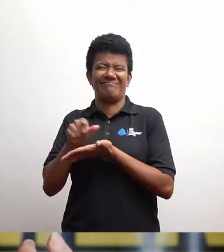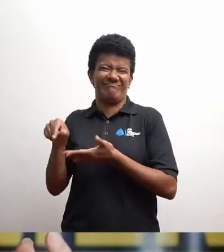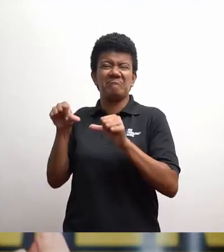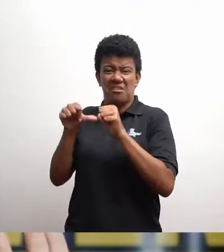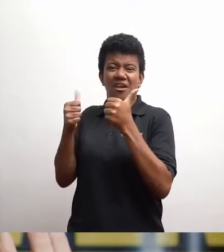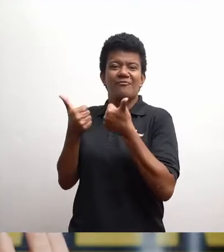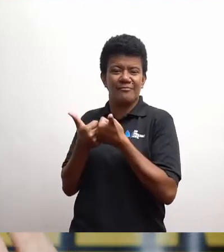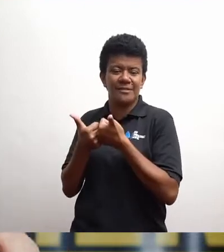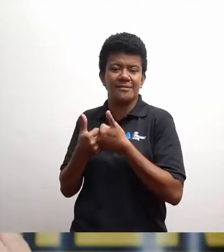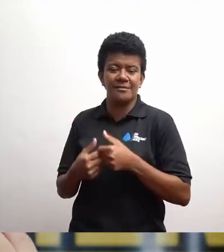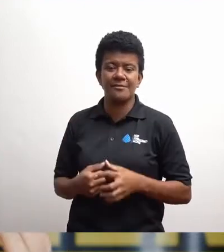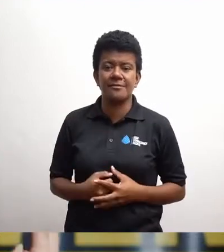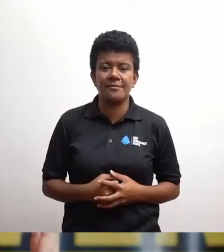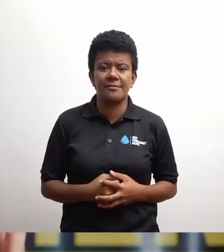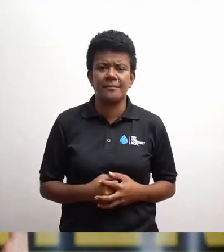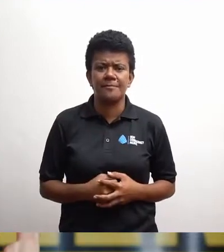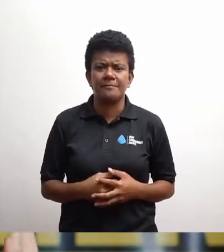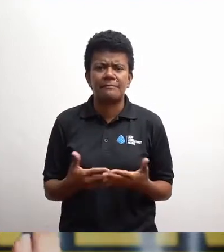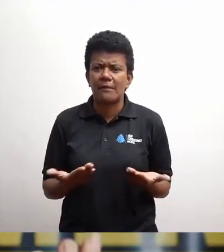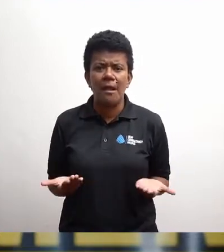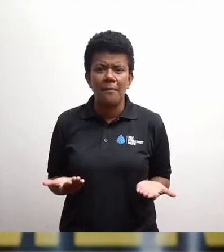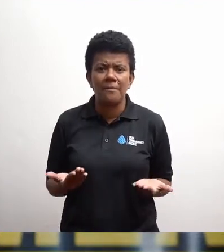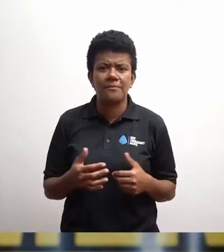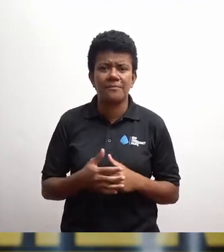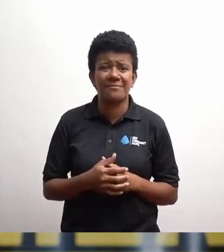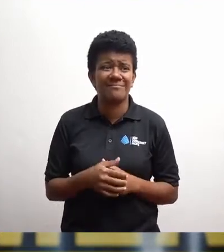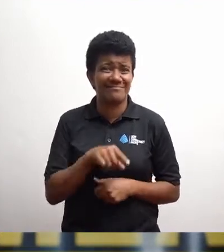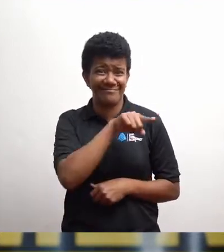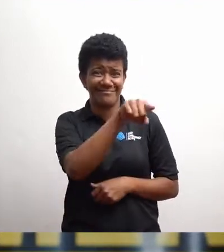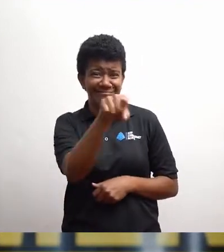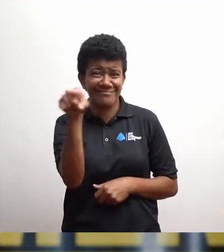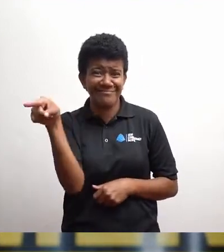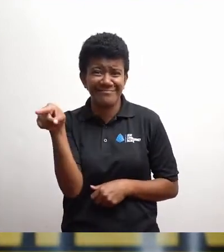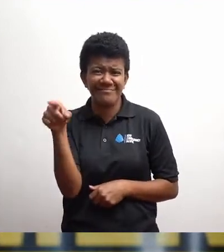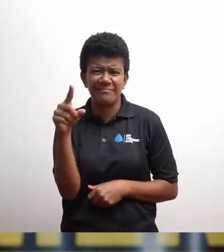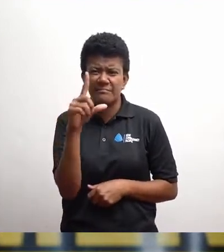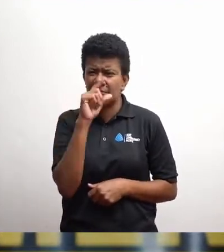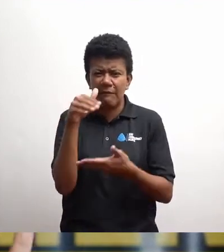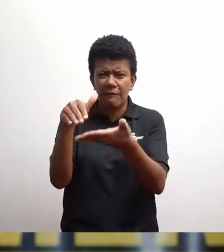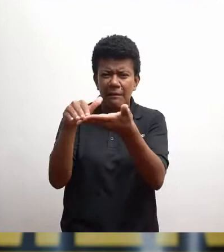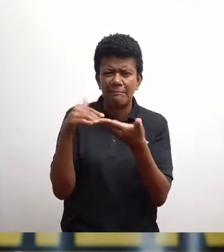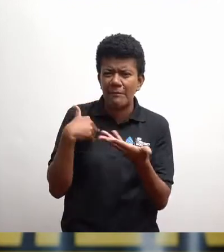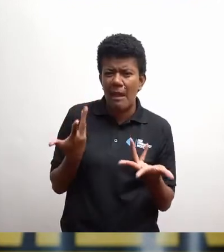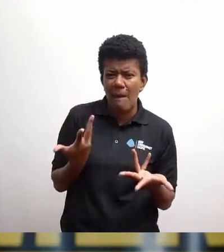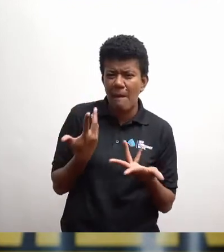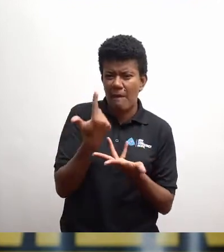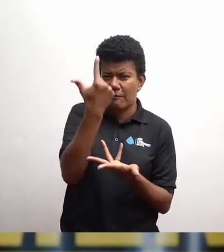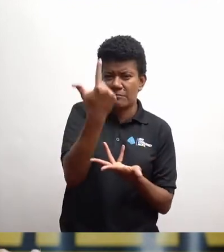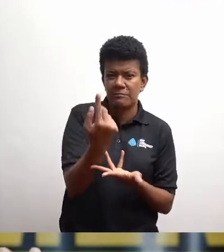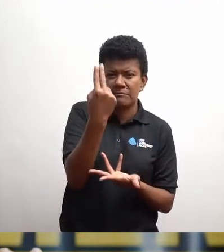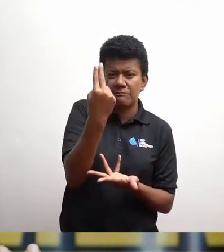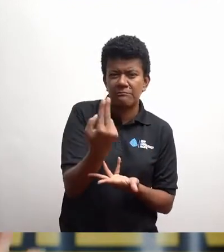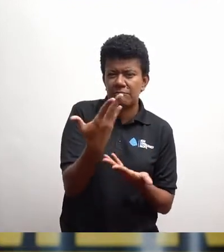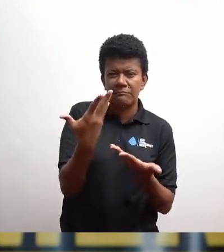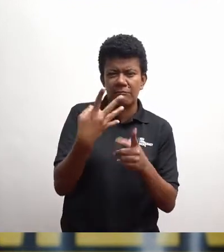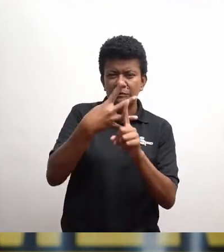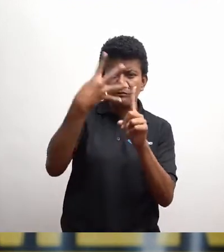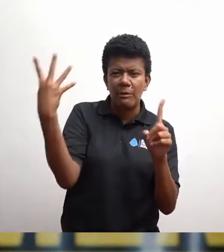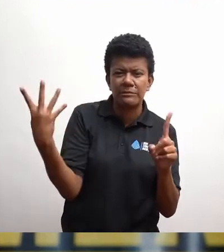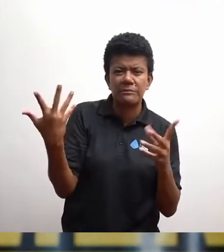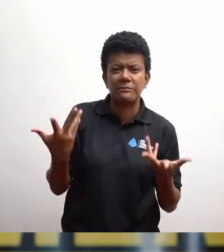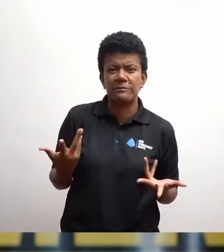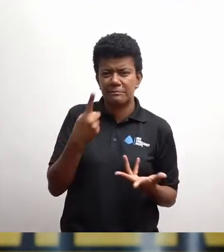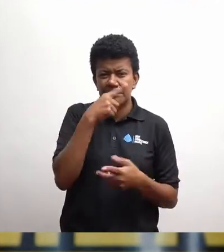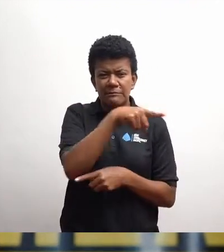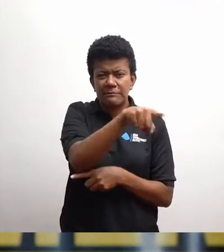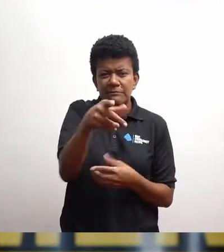of Discrimination Against Women. How might that help, for instance, lesbians? How might it help LGBTQI people? How